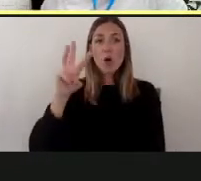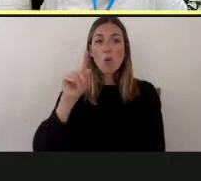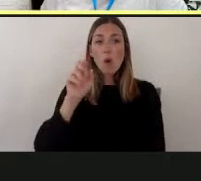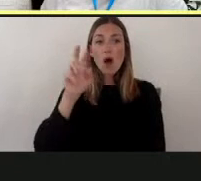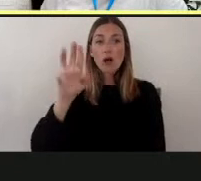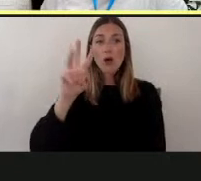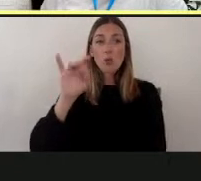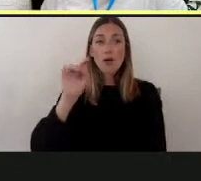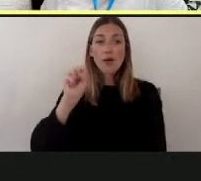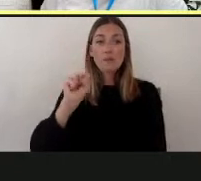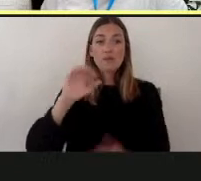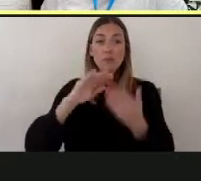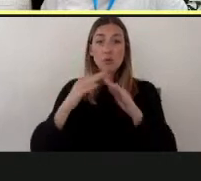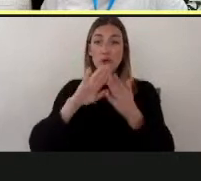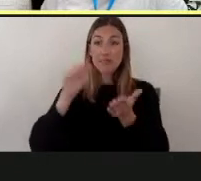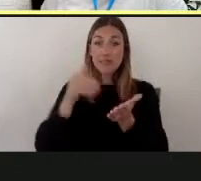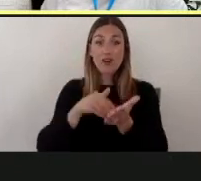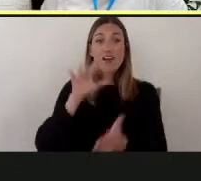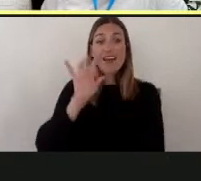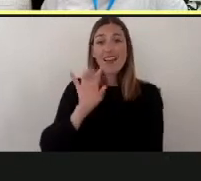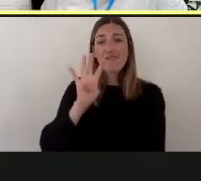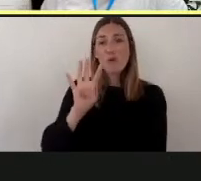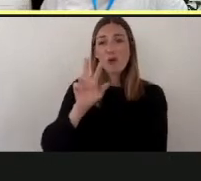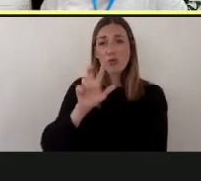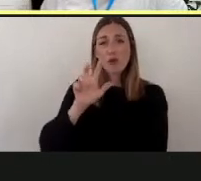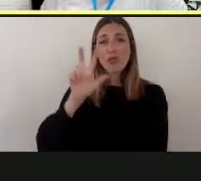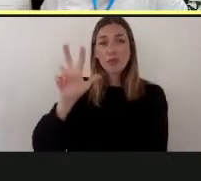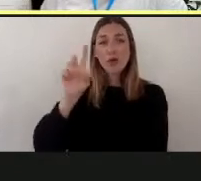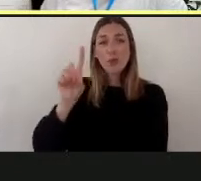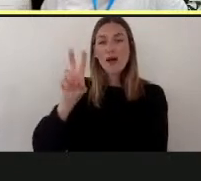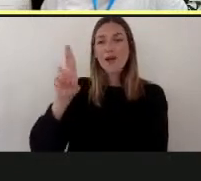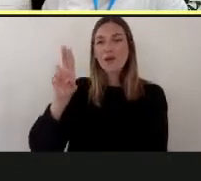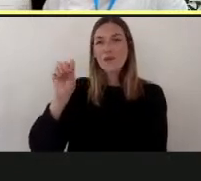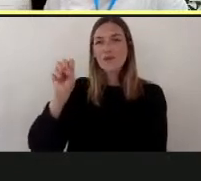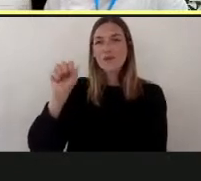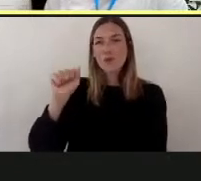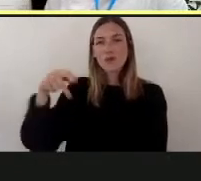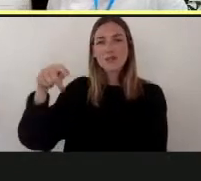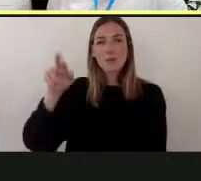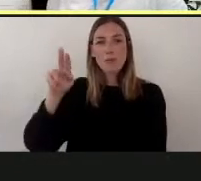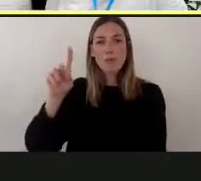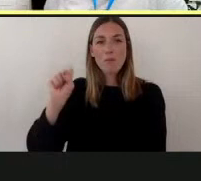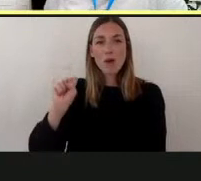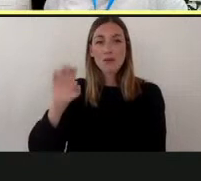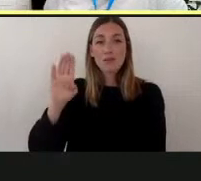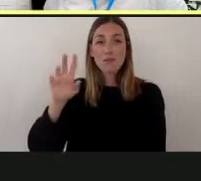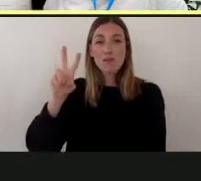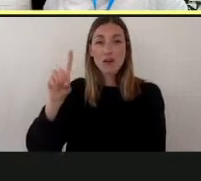at 8431 Rosa Parks Boulevard. It's the same number to call